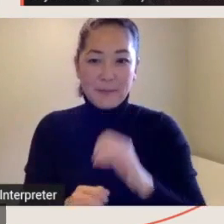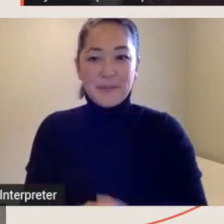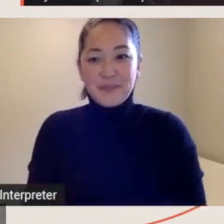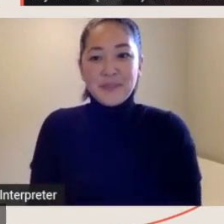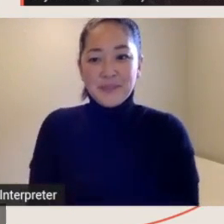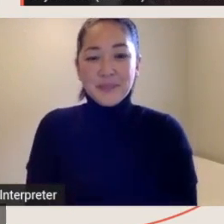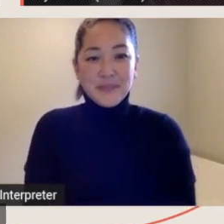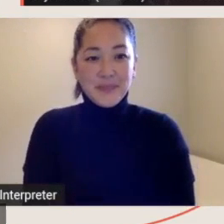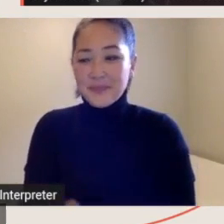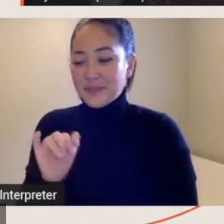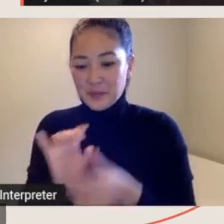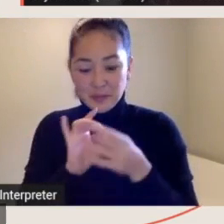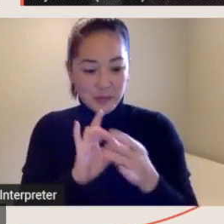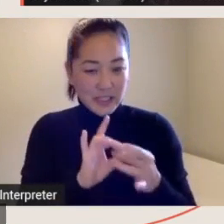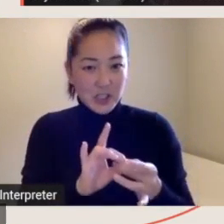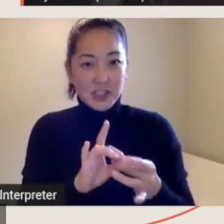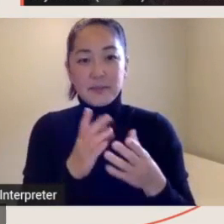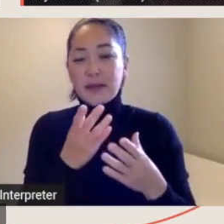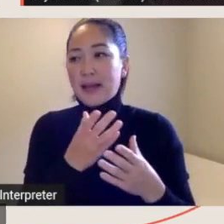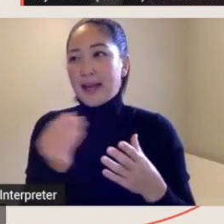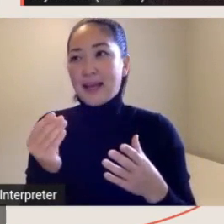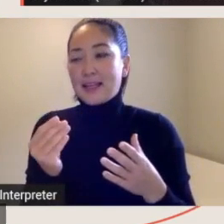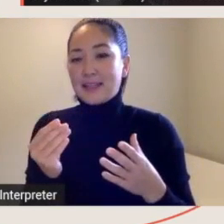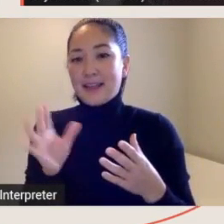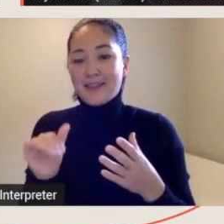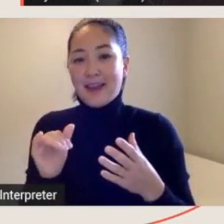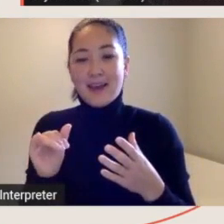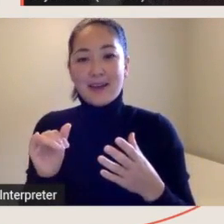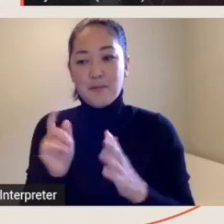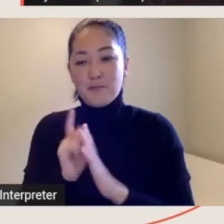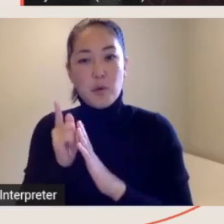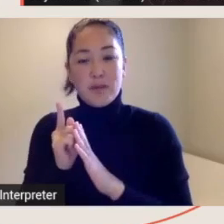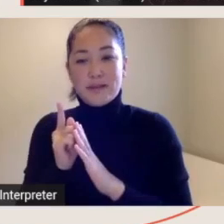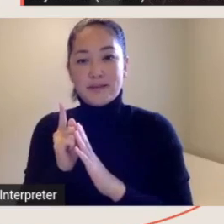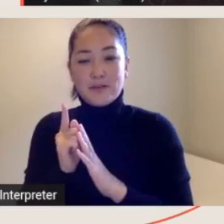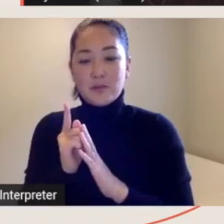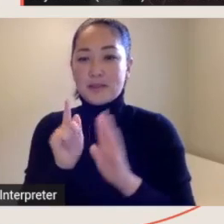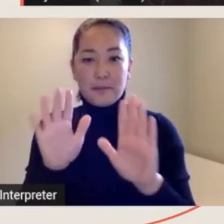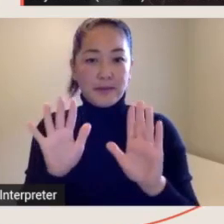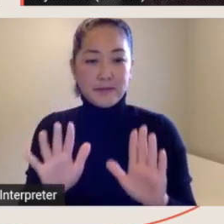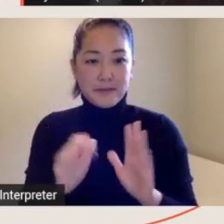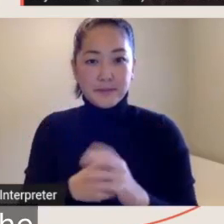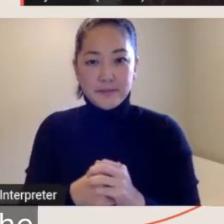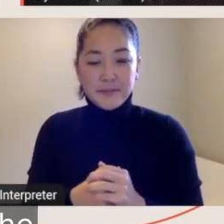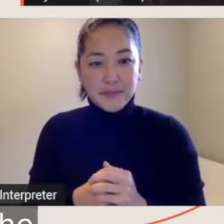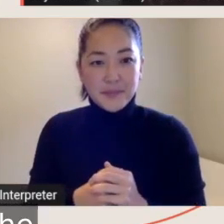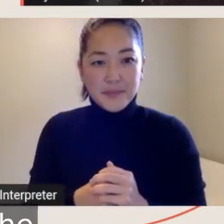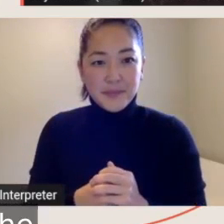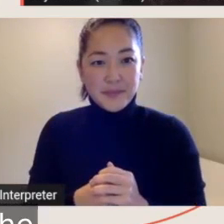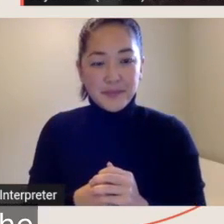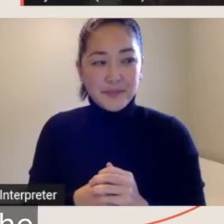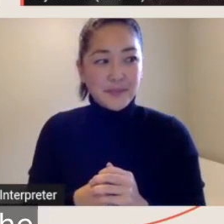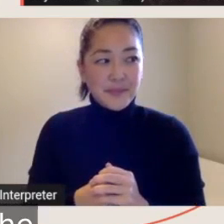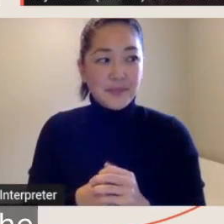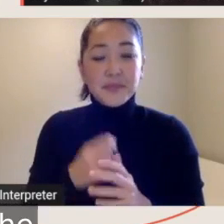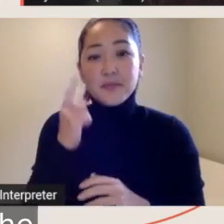establish that relationship and that you know, bring that scene to life. That was really so profound. Thank you.